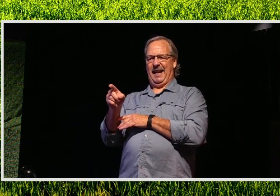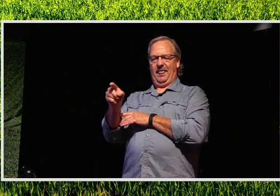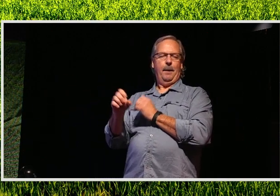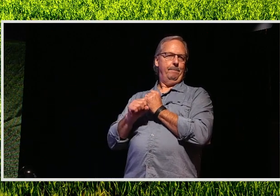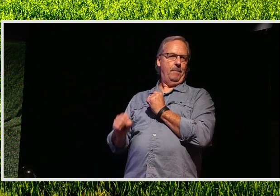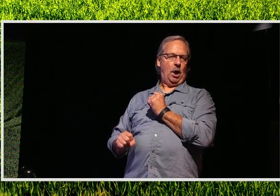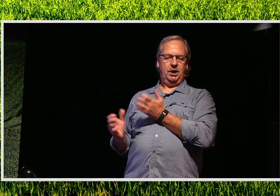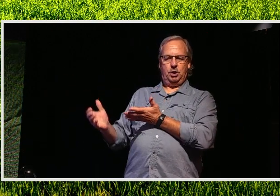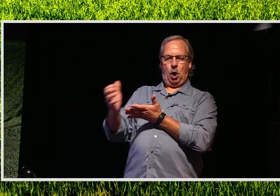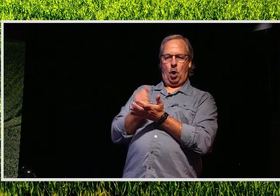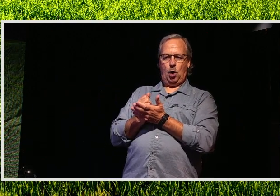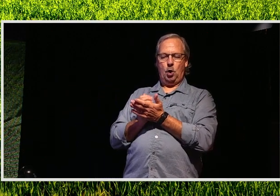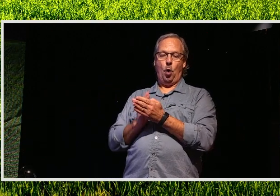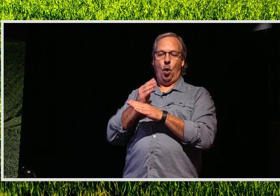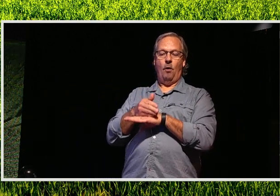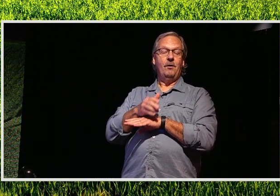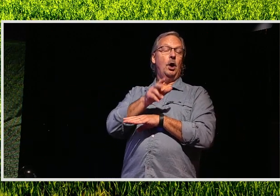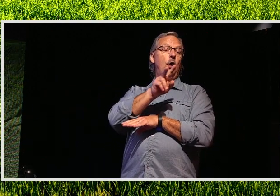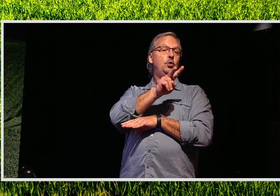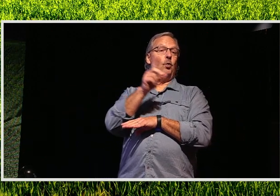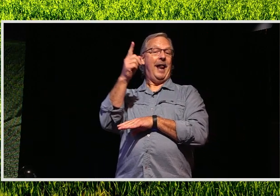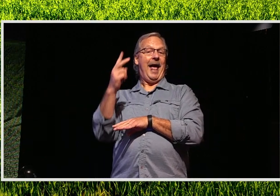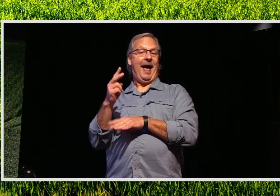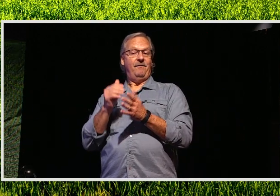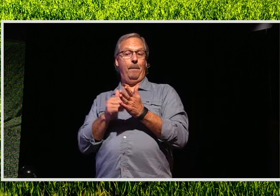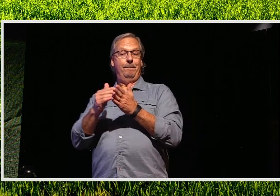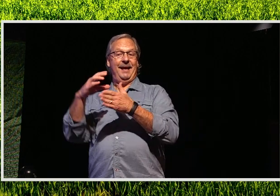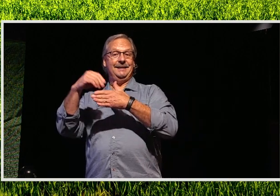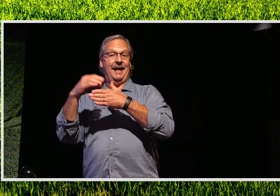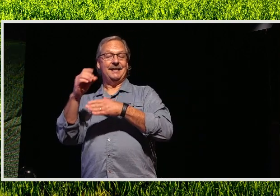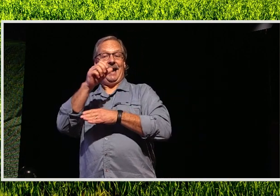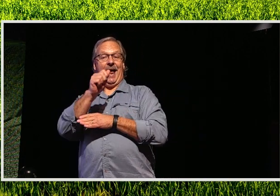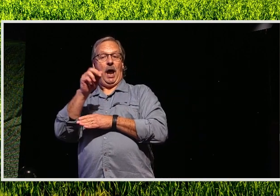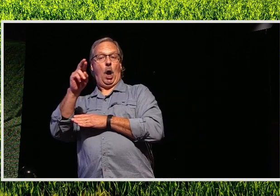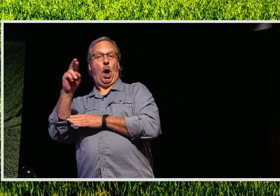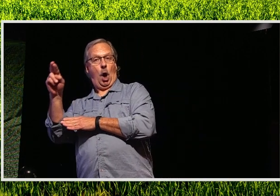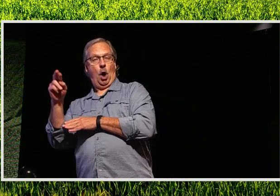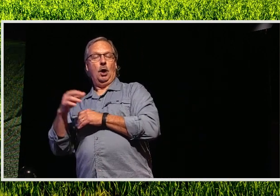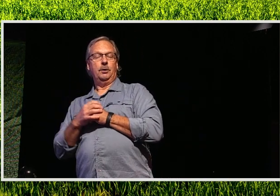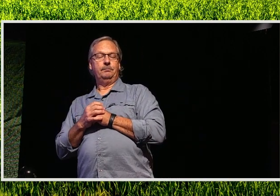to earn over $2.5 million in ARR.